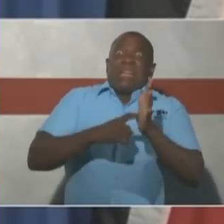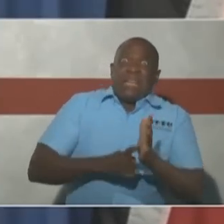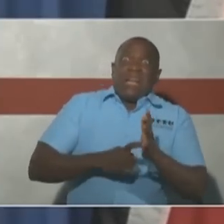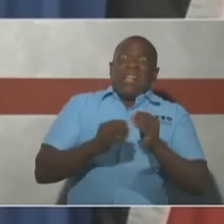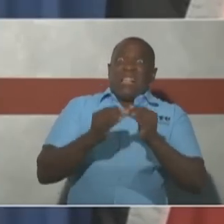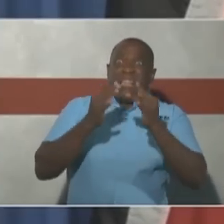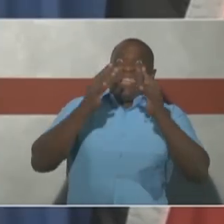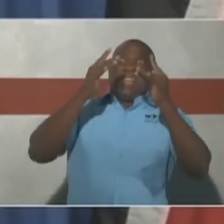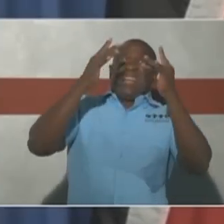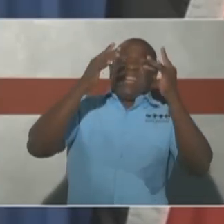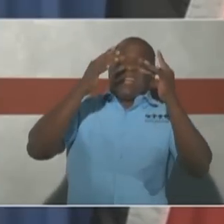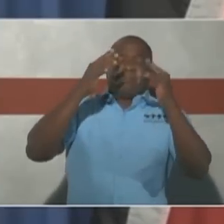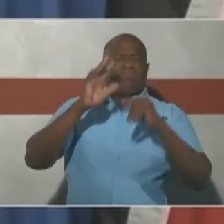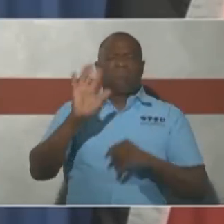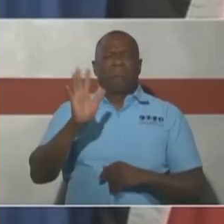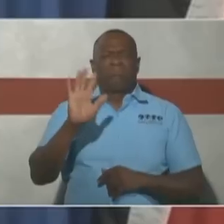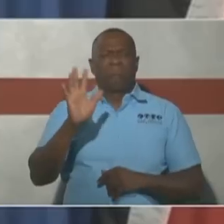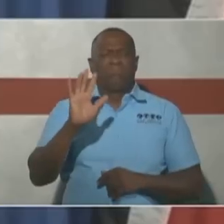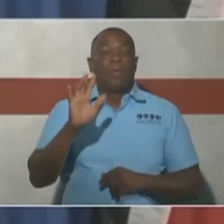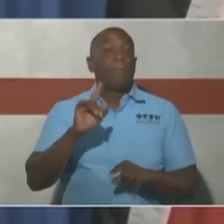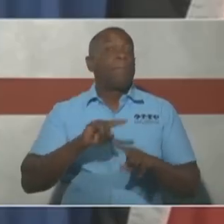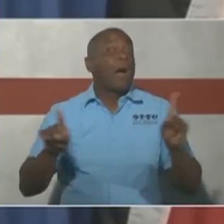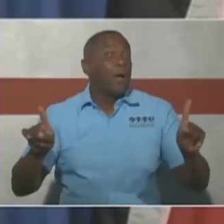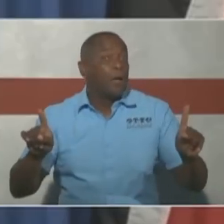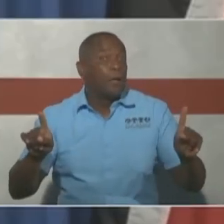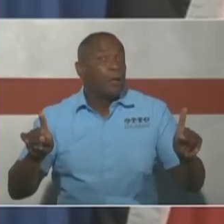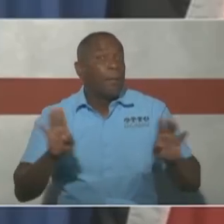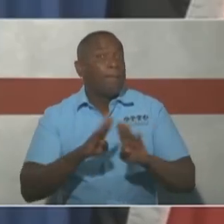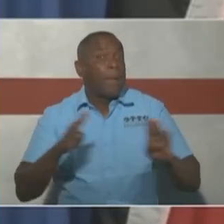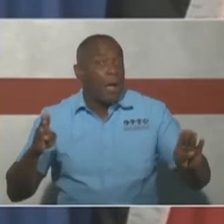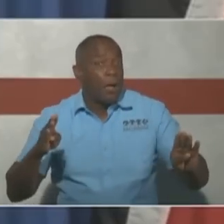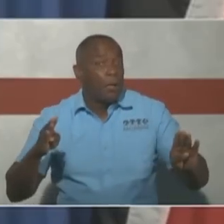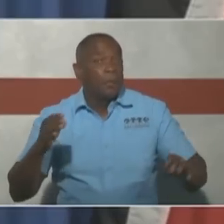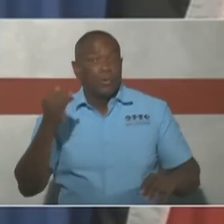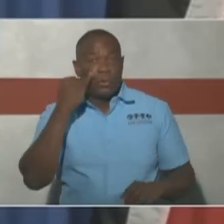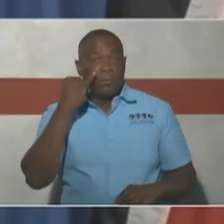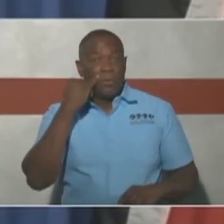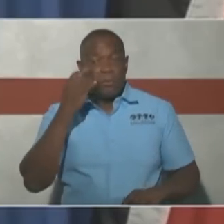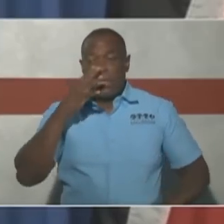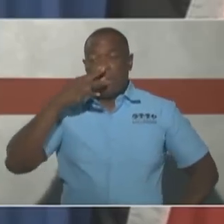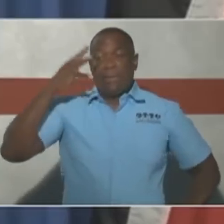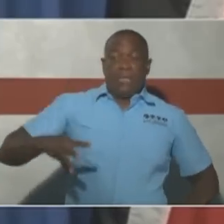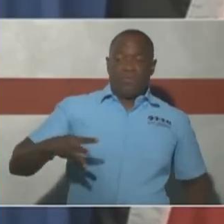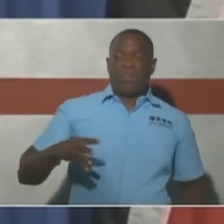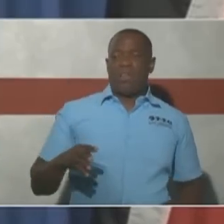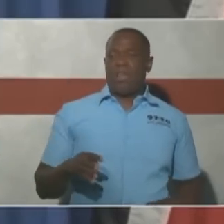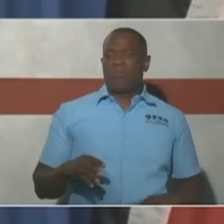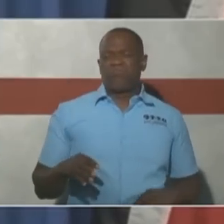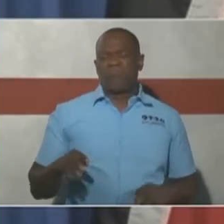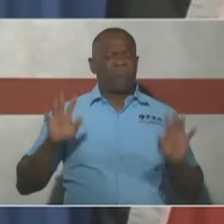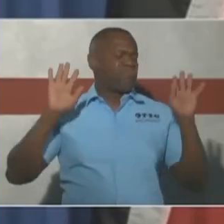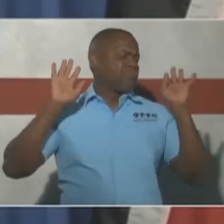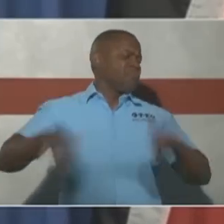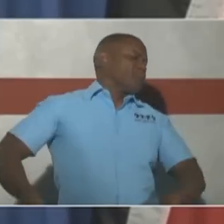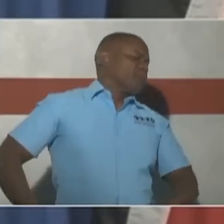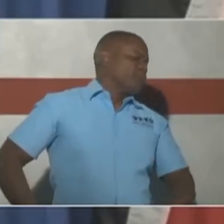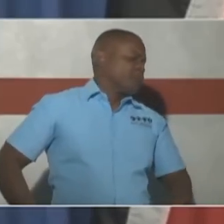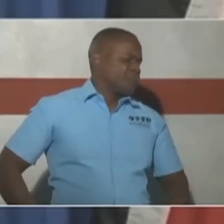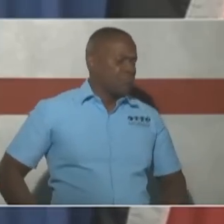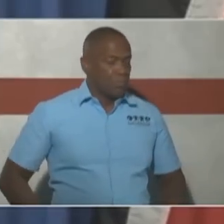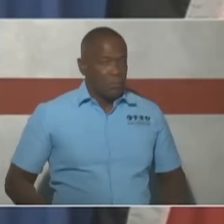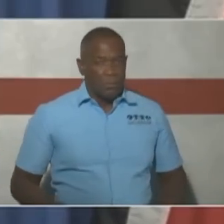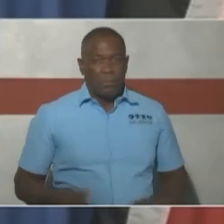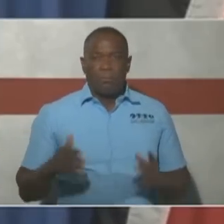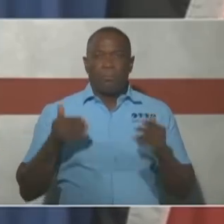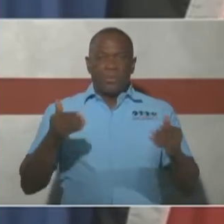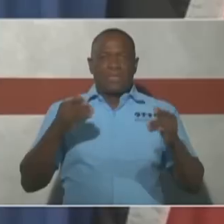it threatened us in the beginning, right? So we don't expect any